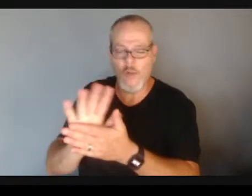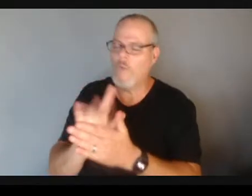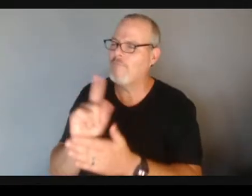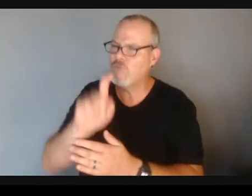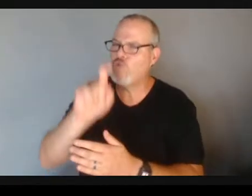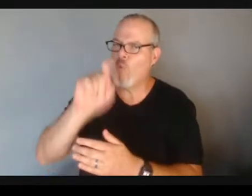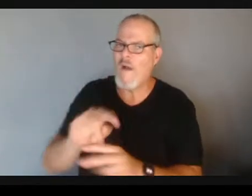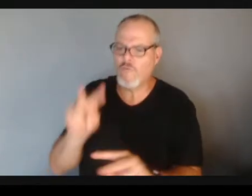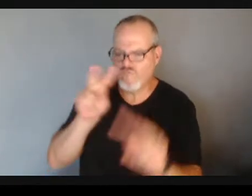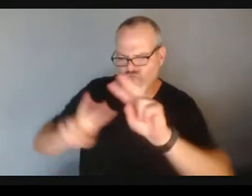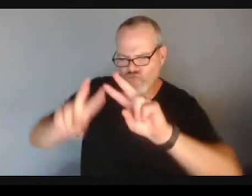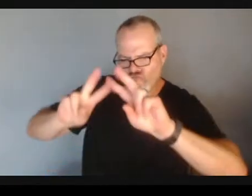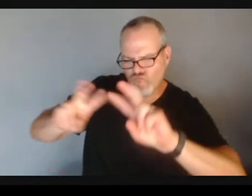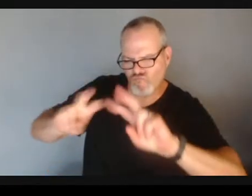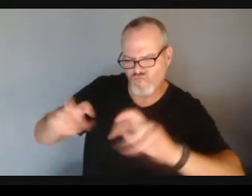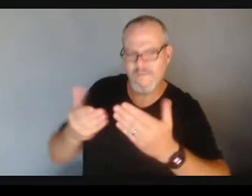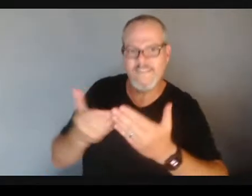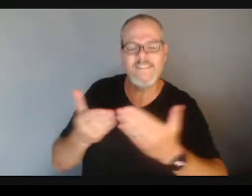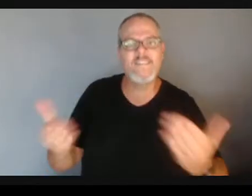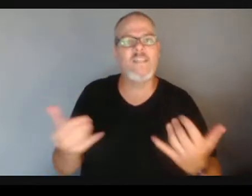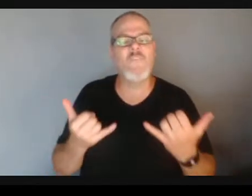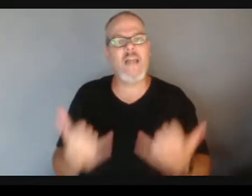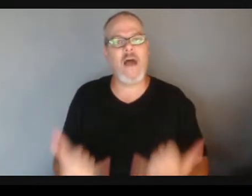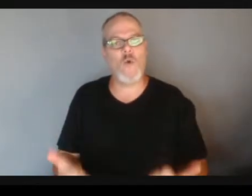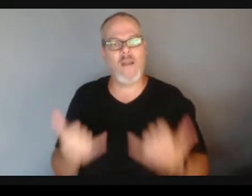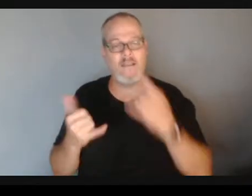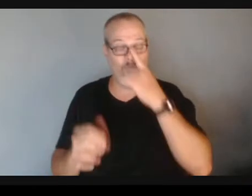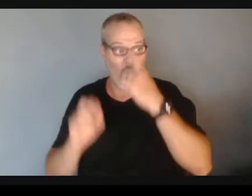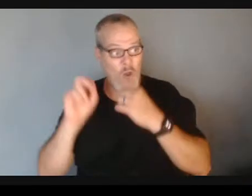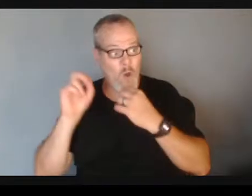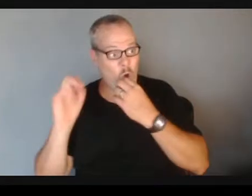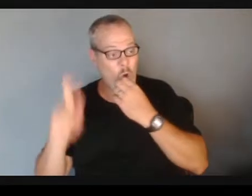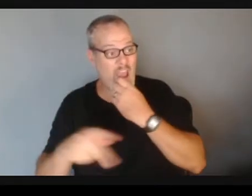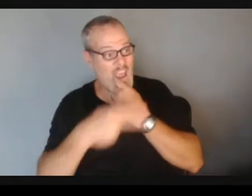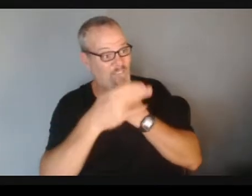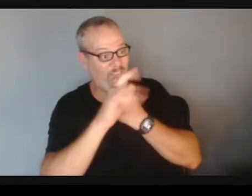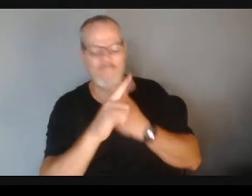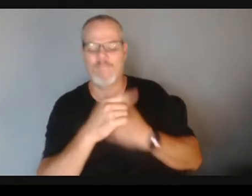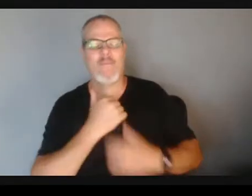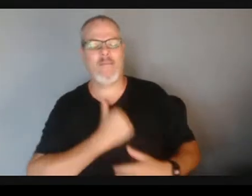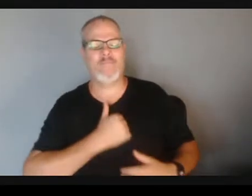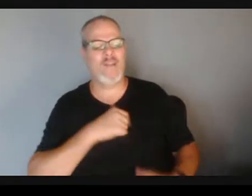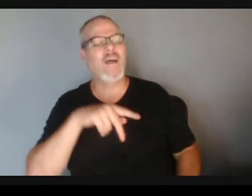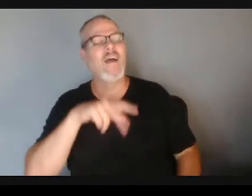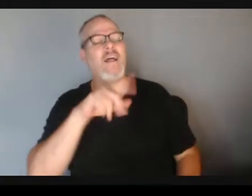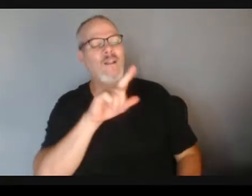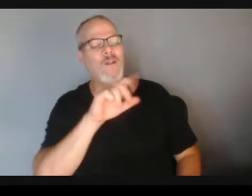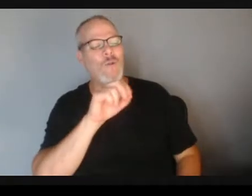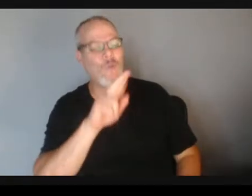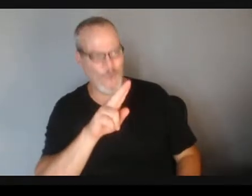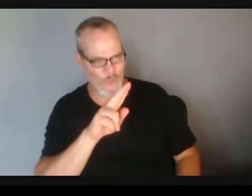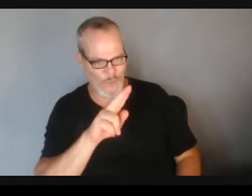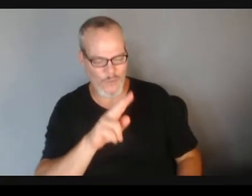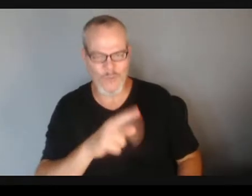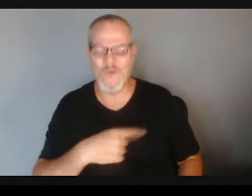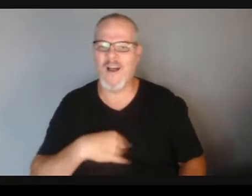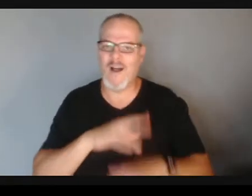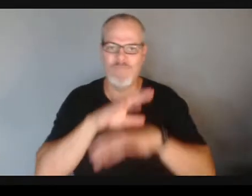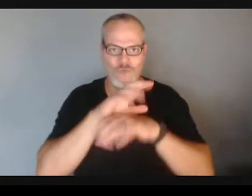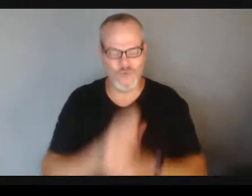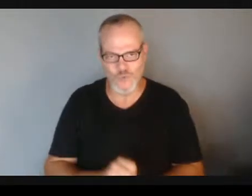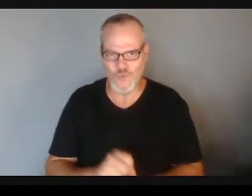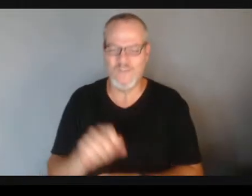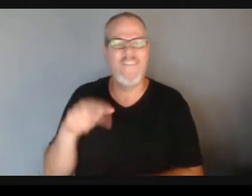nowadays. All right, Phil or Lou. Phil's not with us. Nope. Too used to it. Yep.